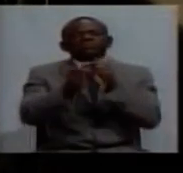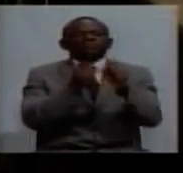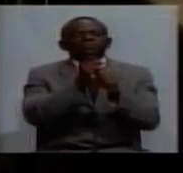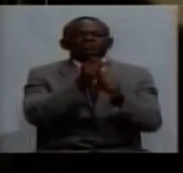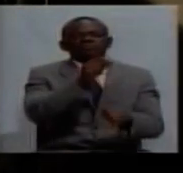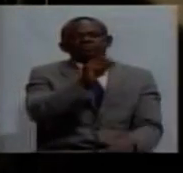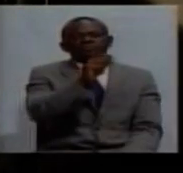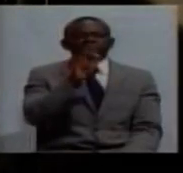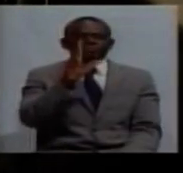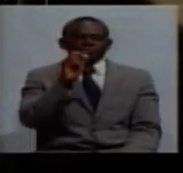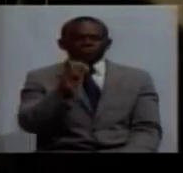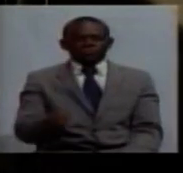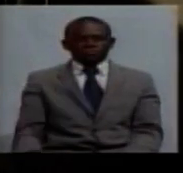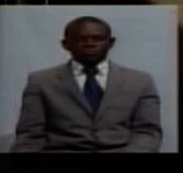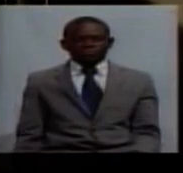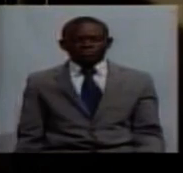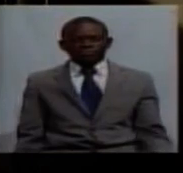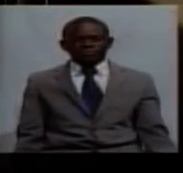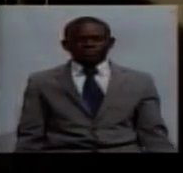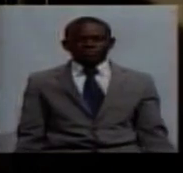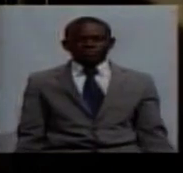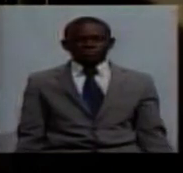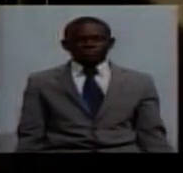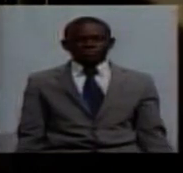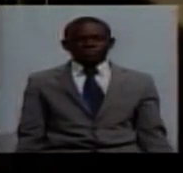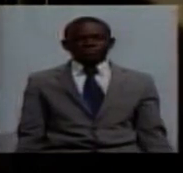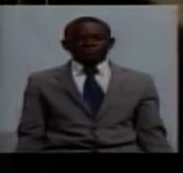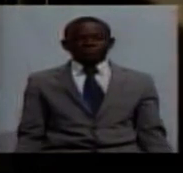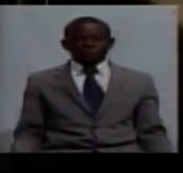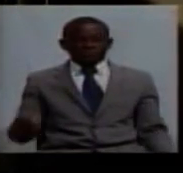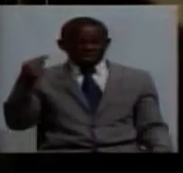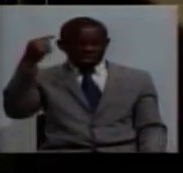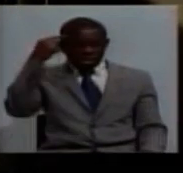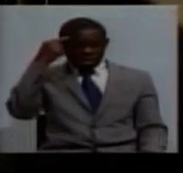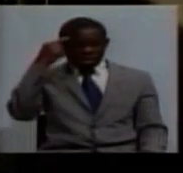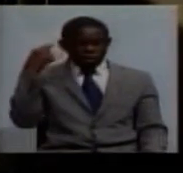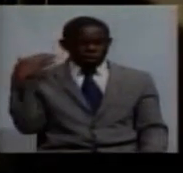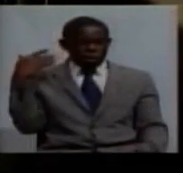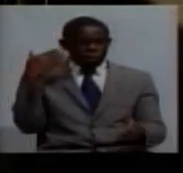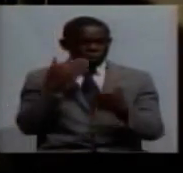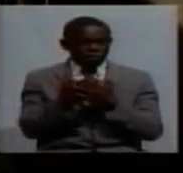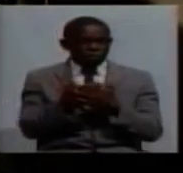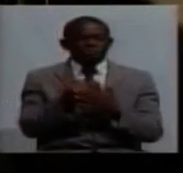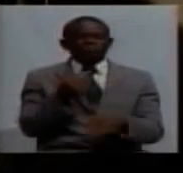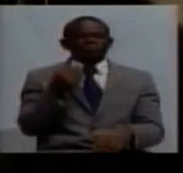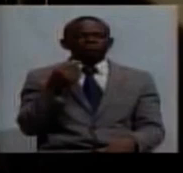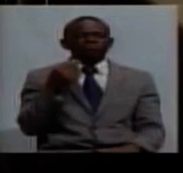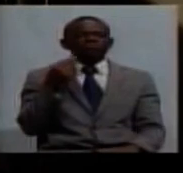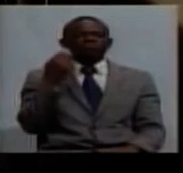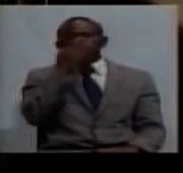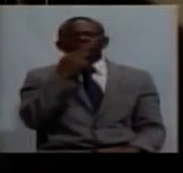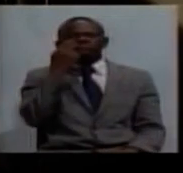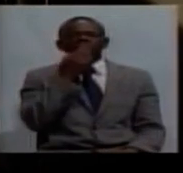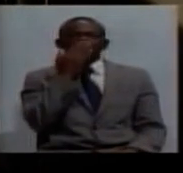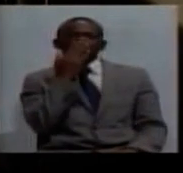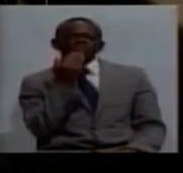smooth talkers from government. They speak well, they give you the plan, they give you the vision.